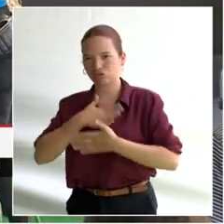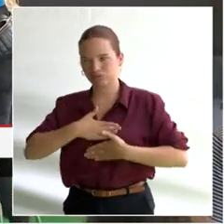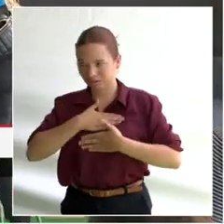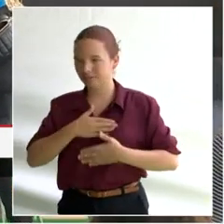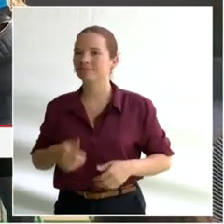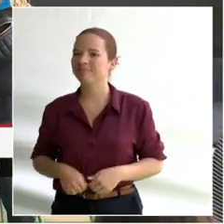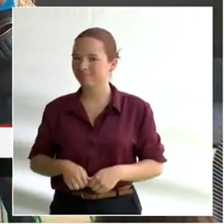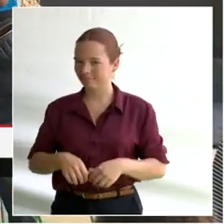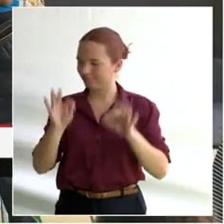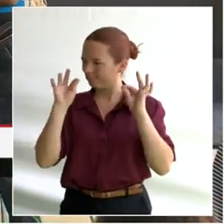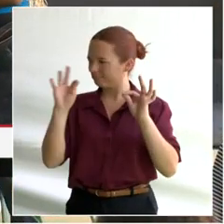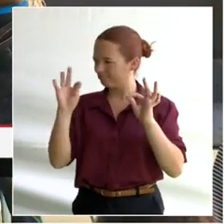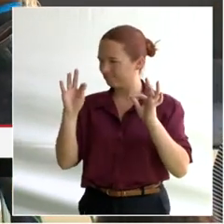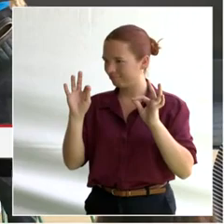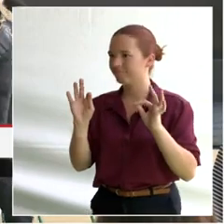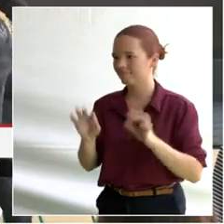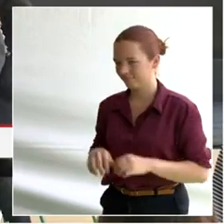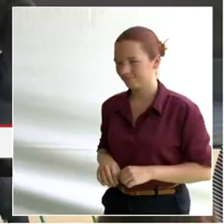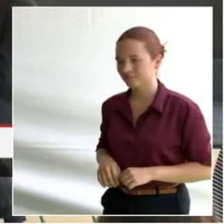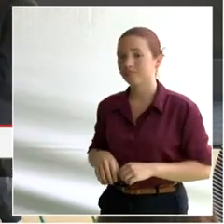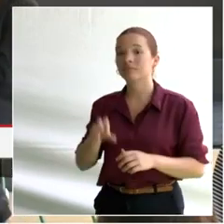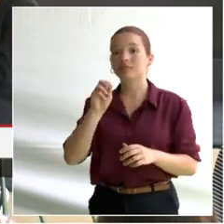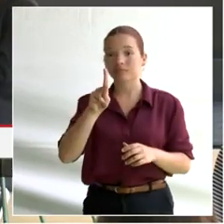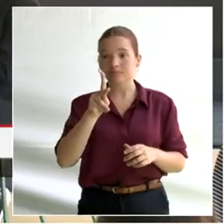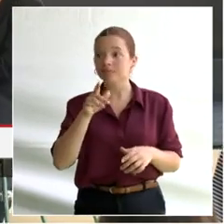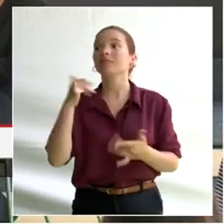to a qualifier.